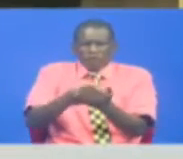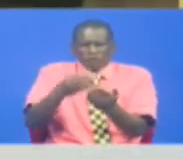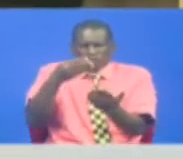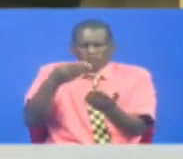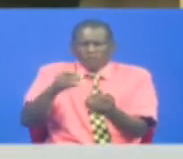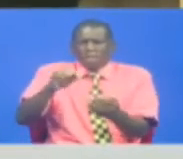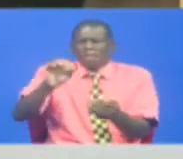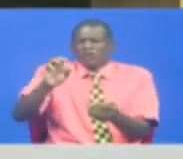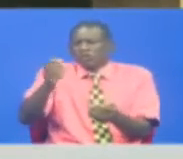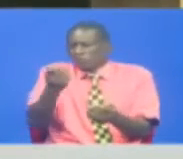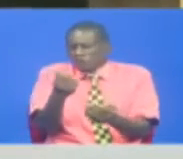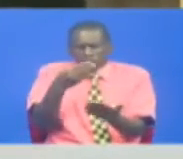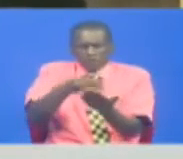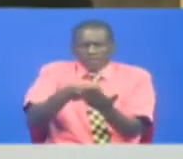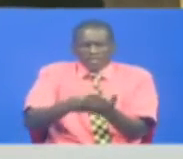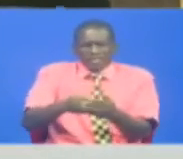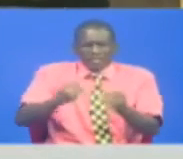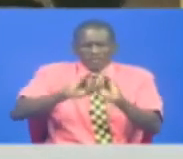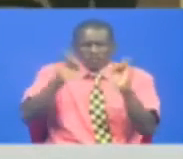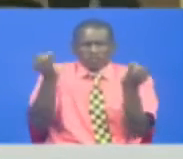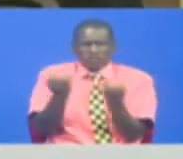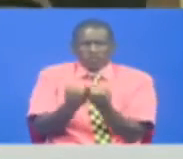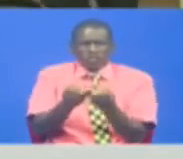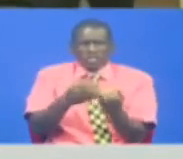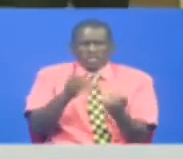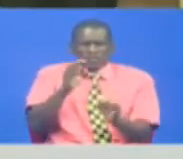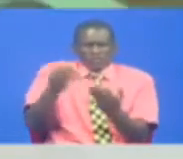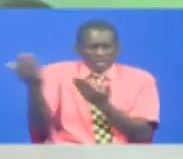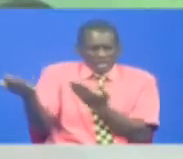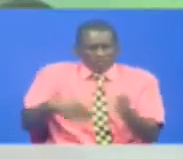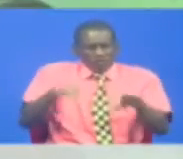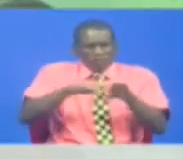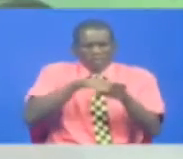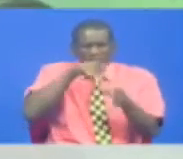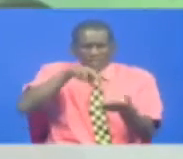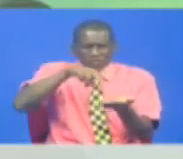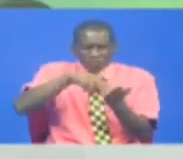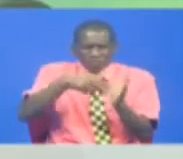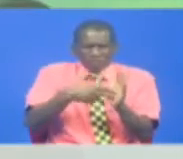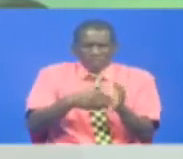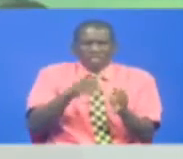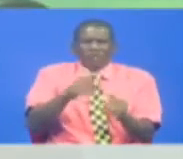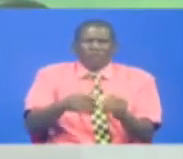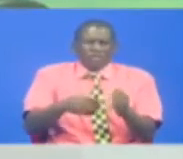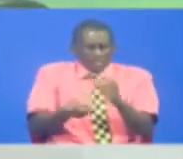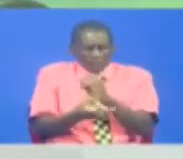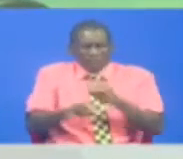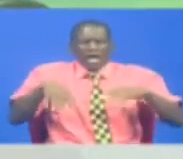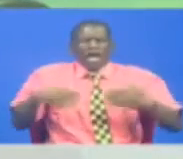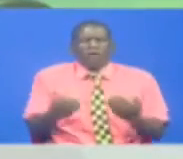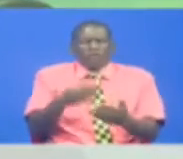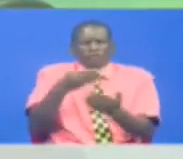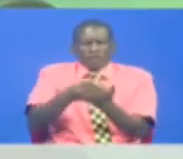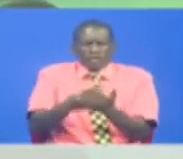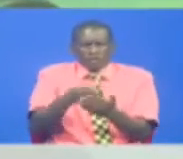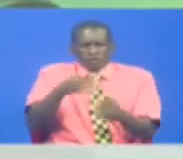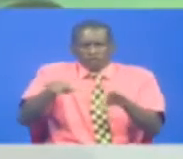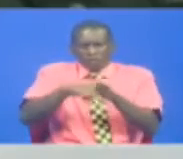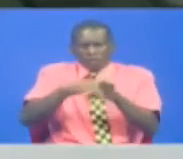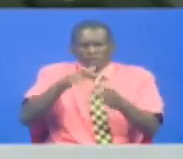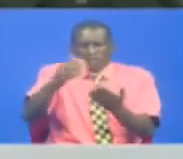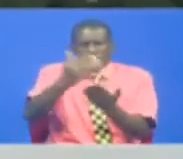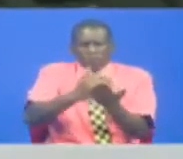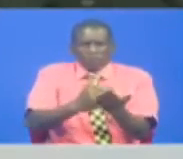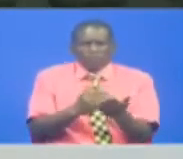before the financial intermediary is allowed to participate in the scheme, which shall specify how the financial intermediaries will participate in the